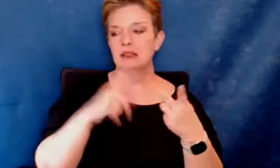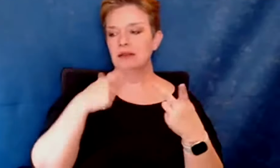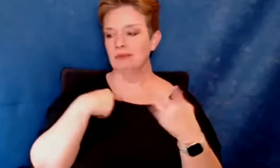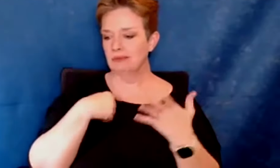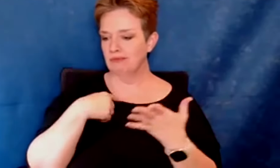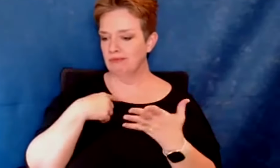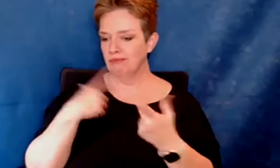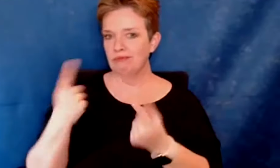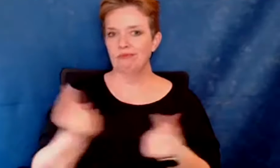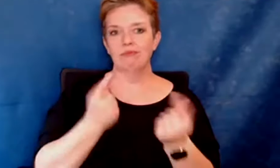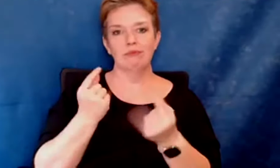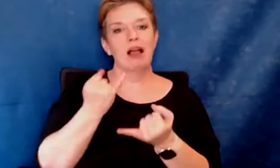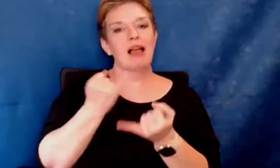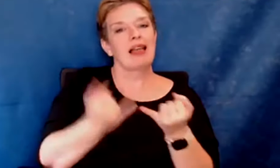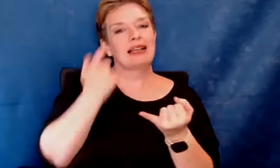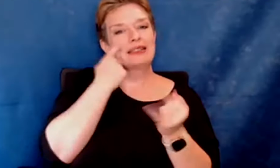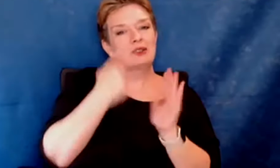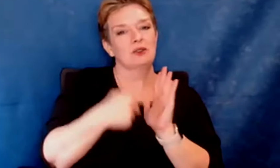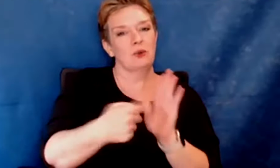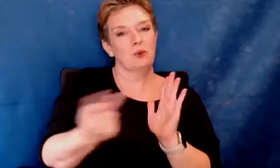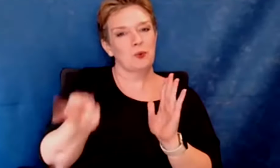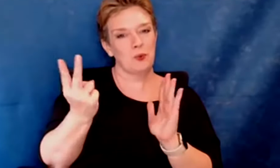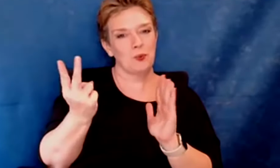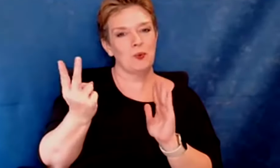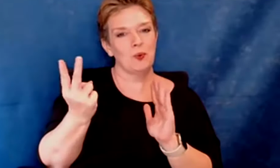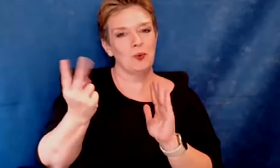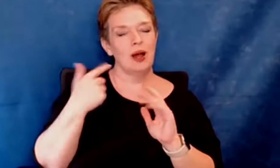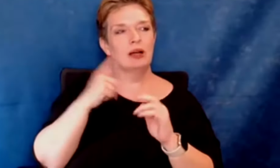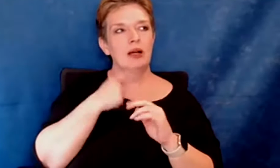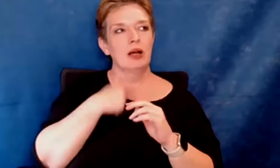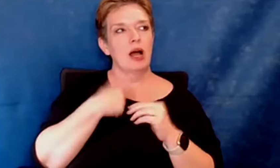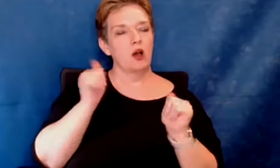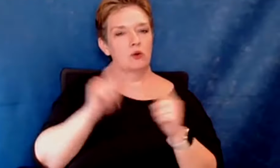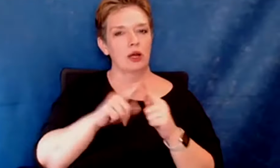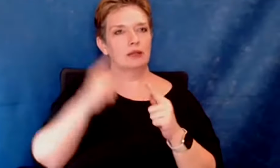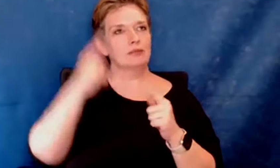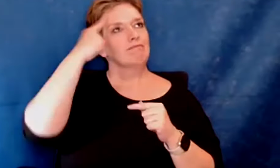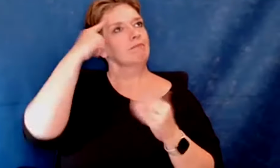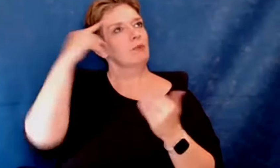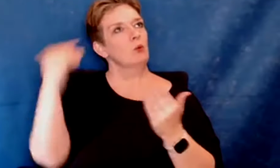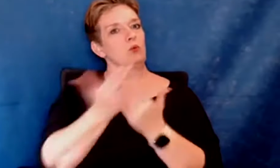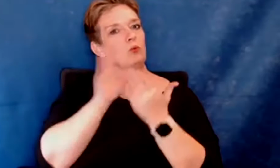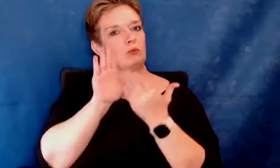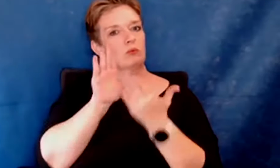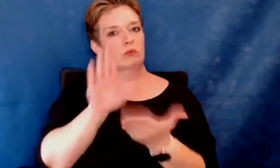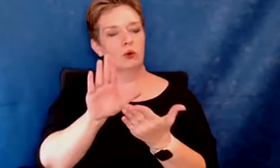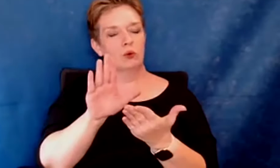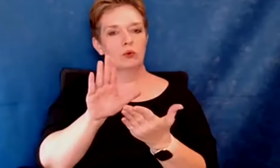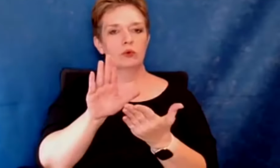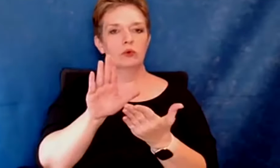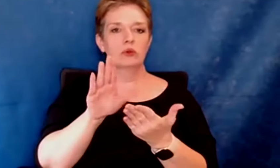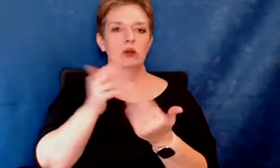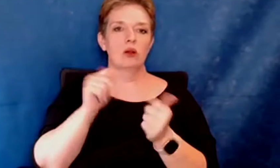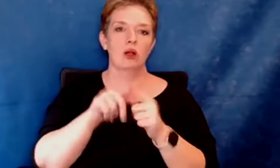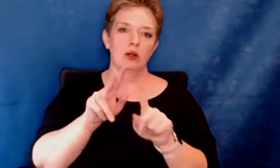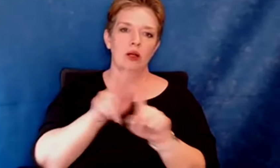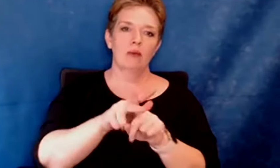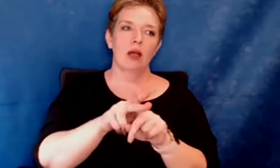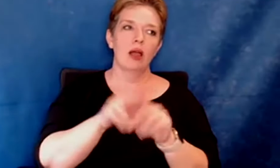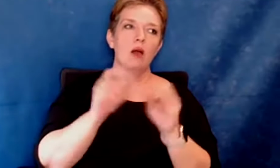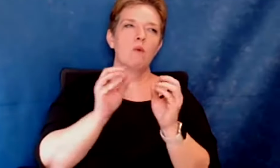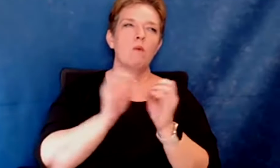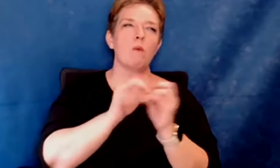those last two pieces I showed, I was just like thinking in new ways and applying materials in a more painterly way, in a